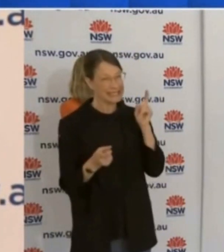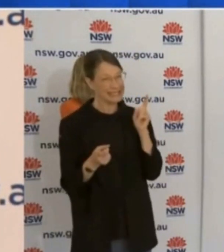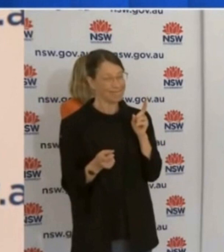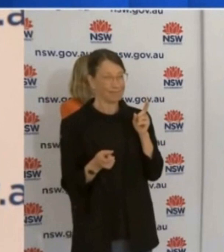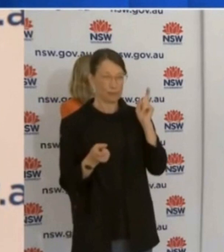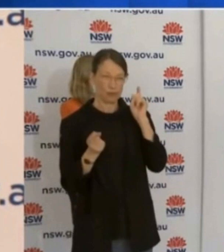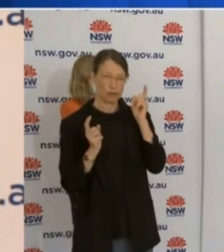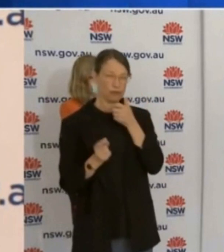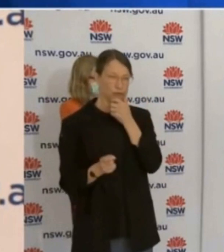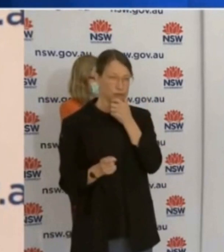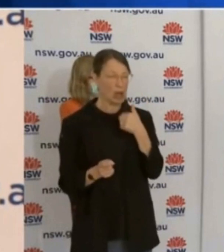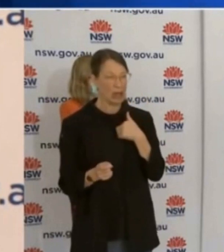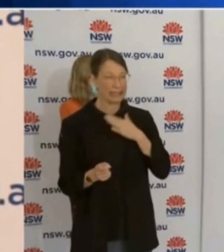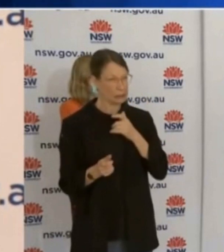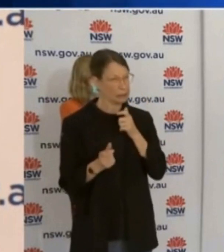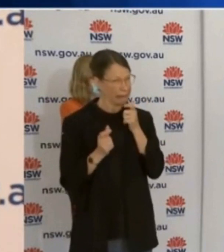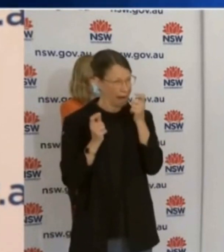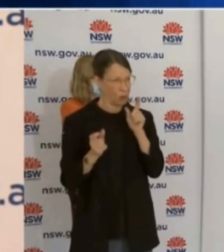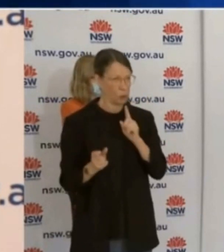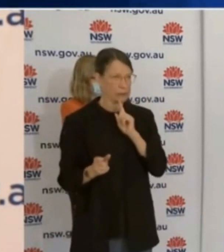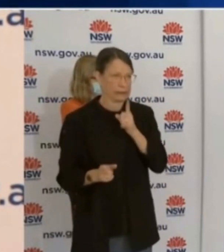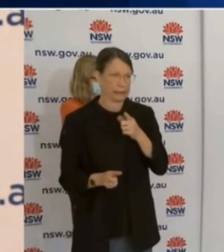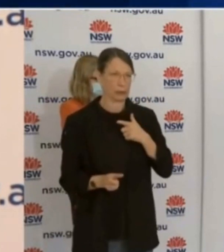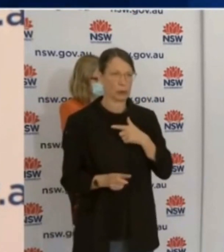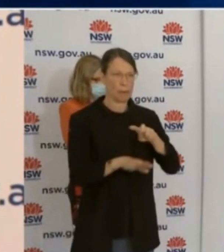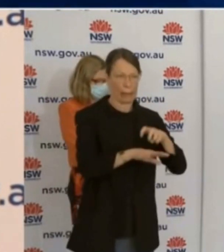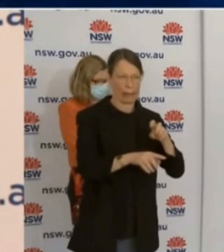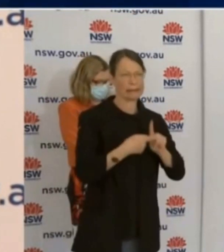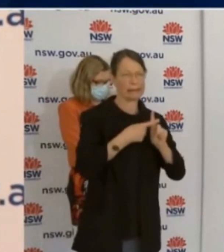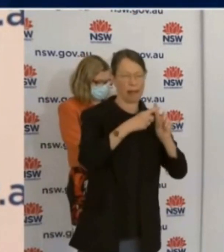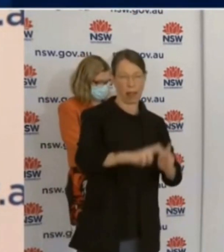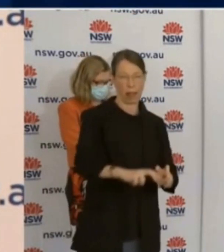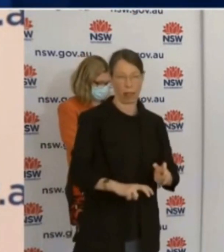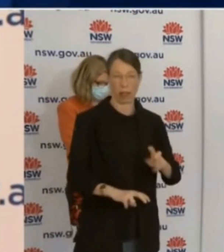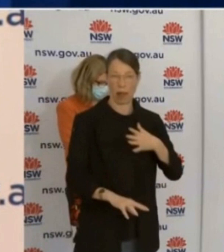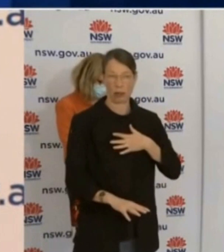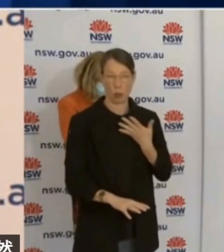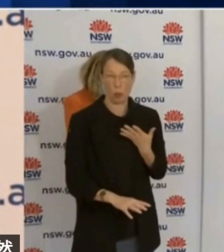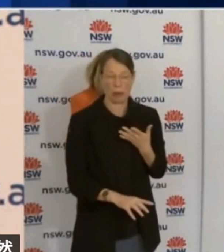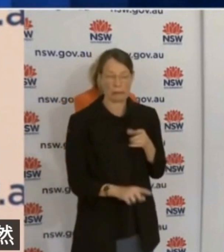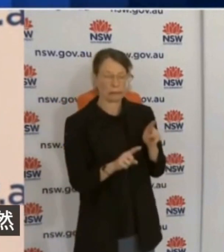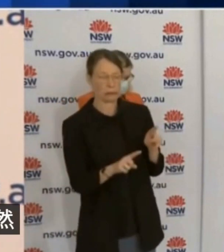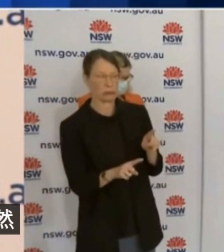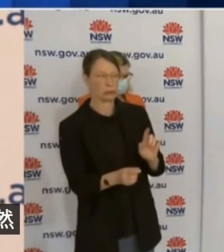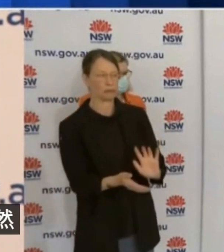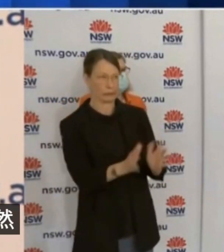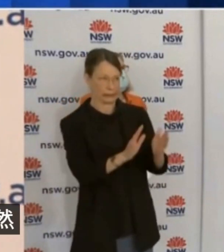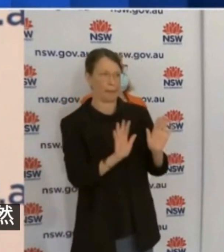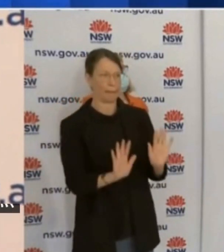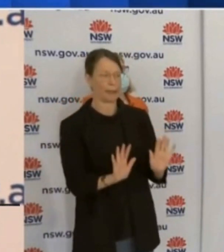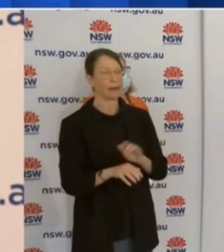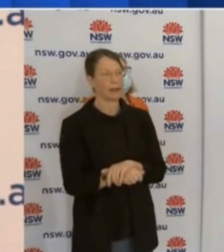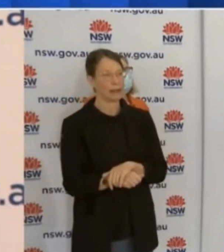not going to prejudice either the police investigations or the police actions, but I'm certainly hopeful there will